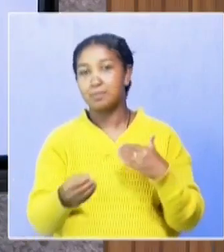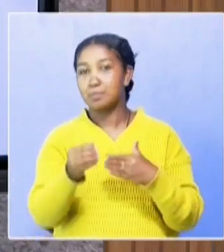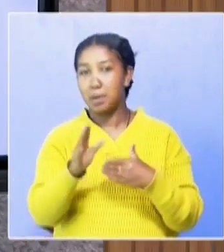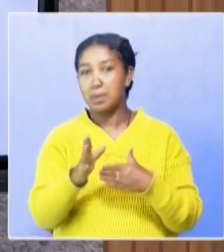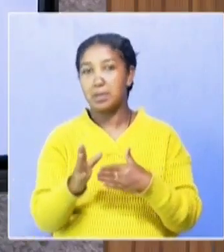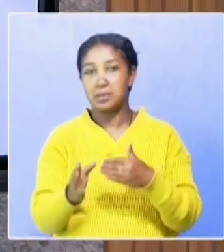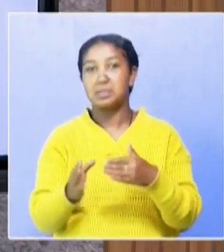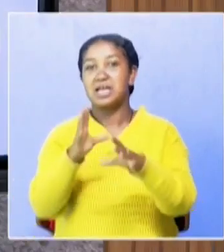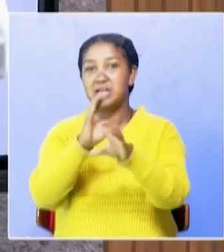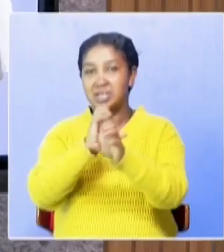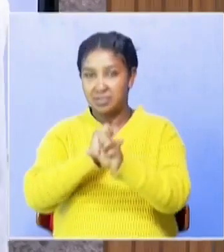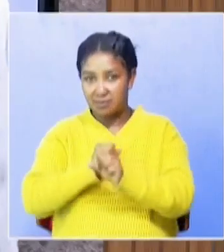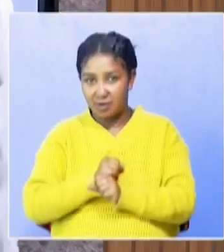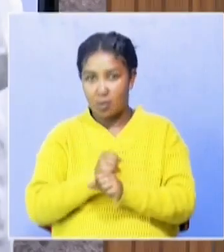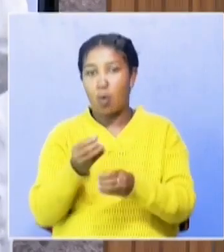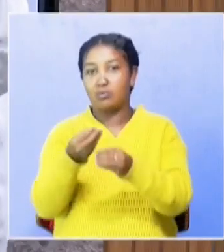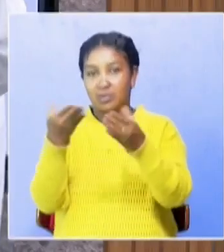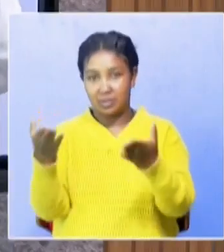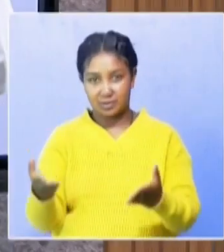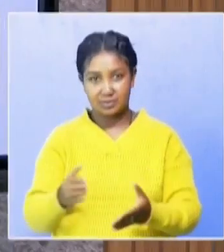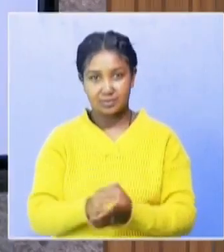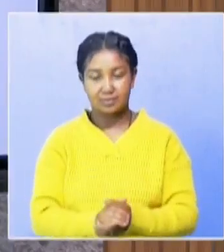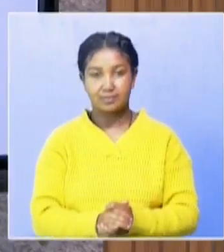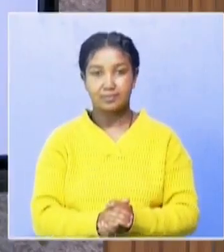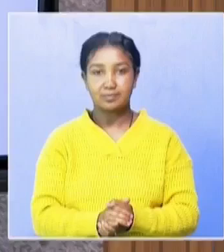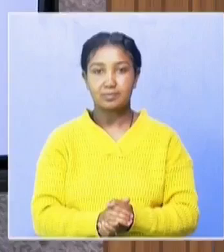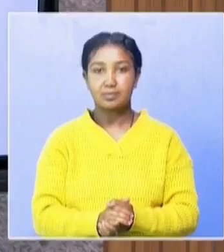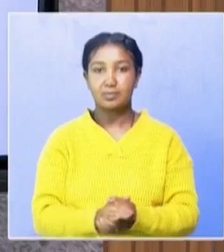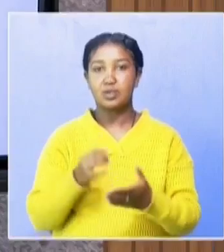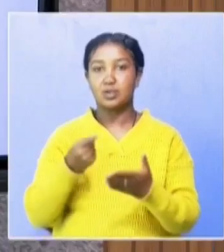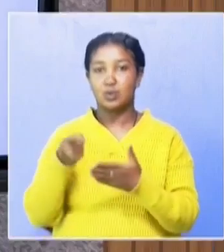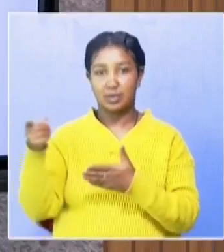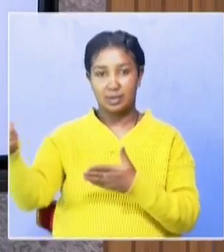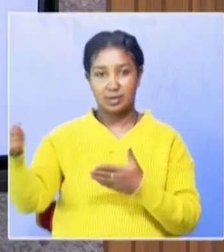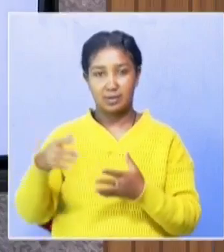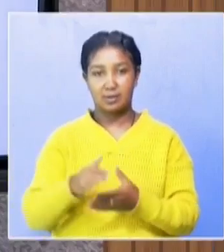the receiver of the action in this sentence. So here,